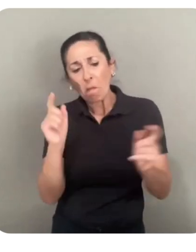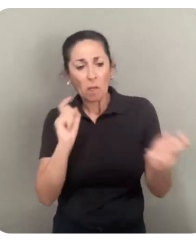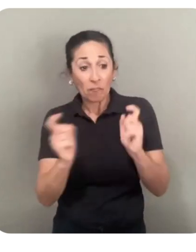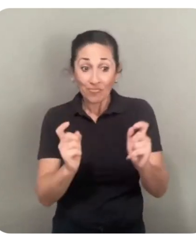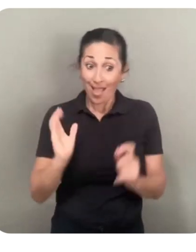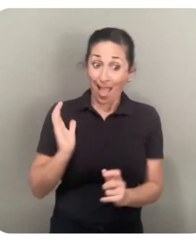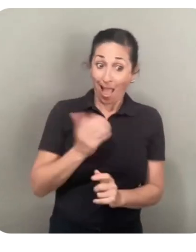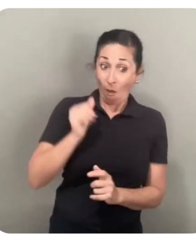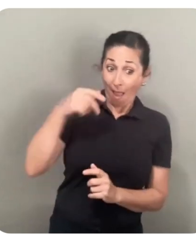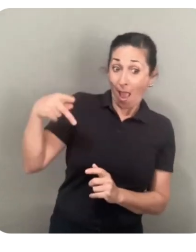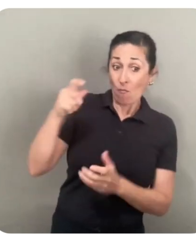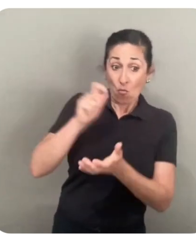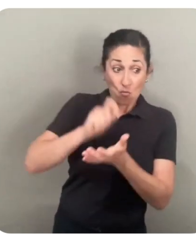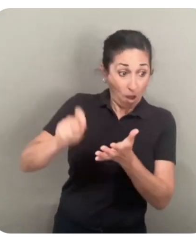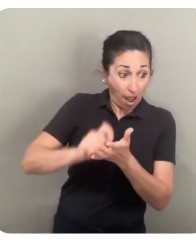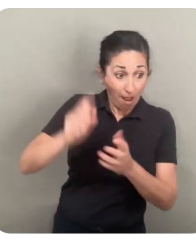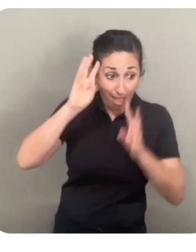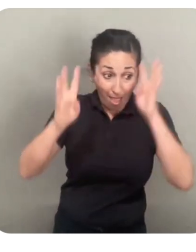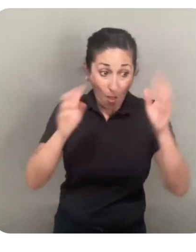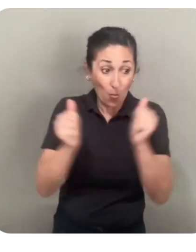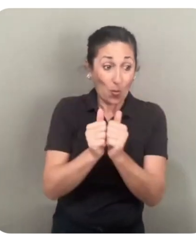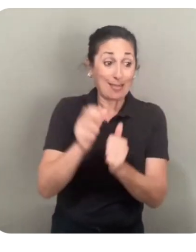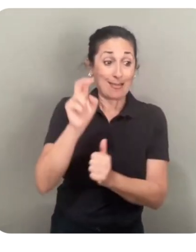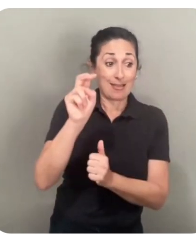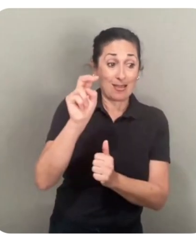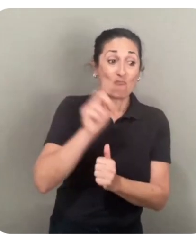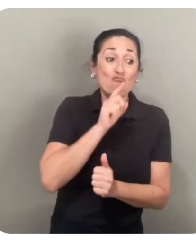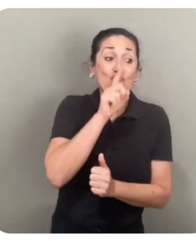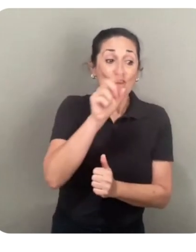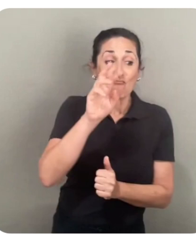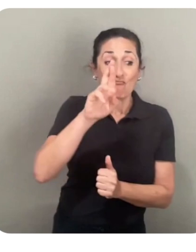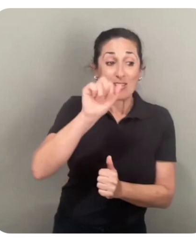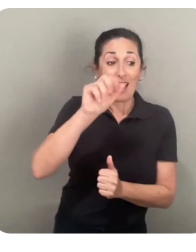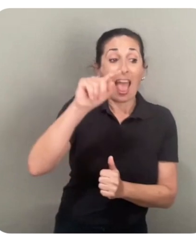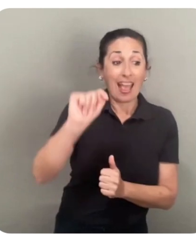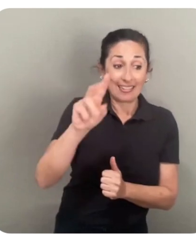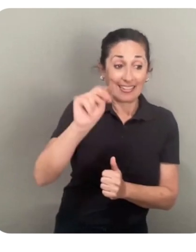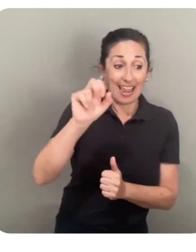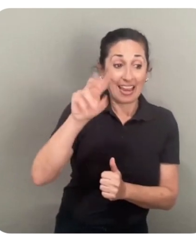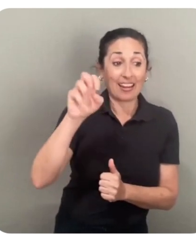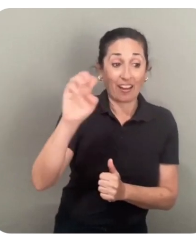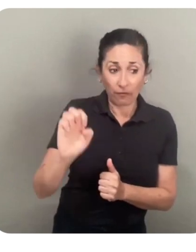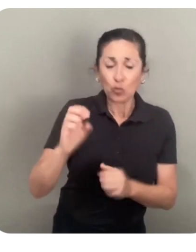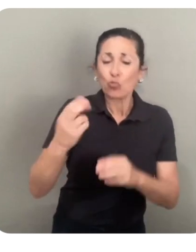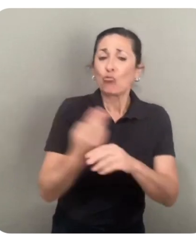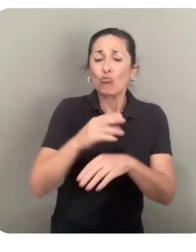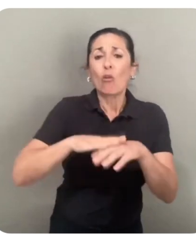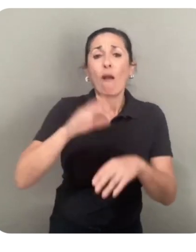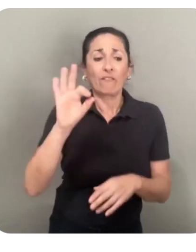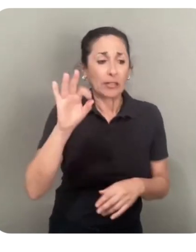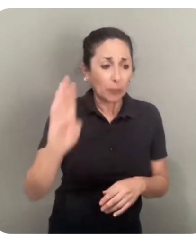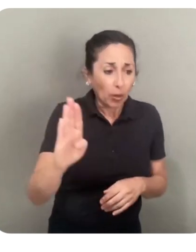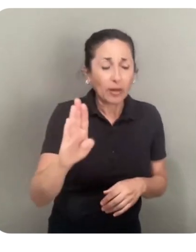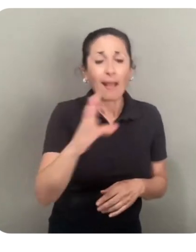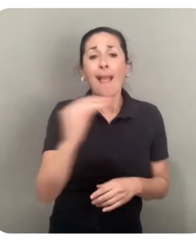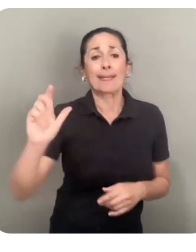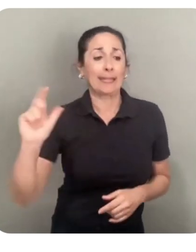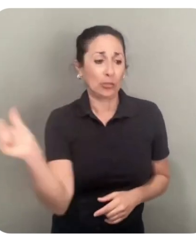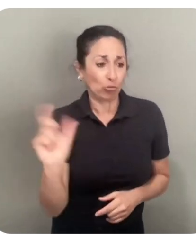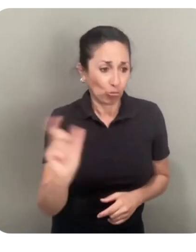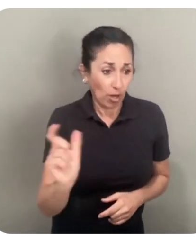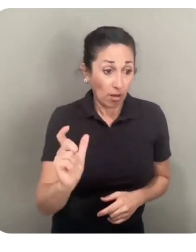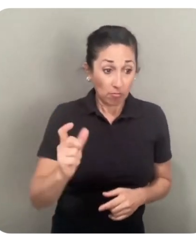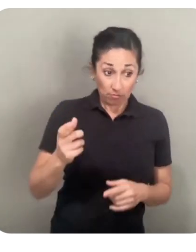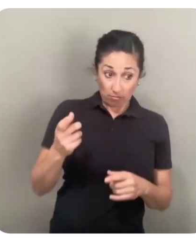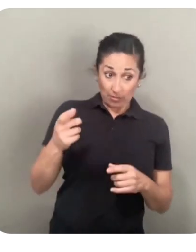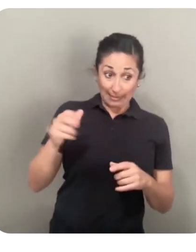with the same React Native we use on Facebook and Instagram. You use the same development toolchain as with the phone, and just push